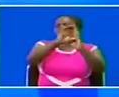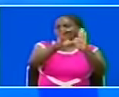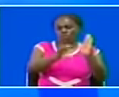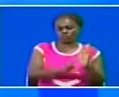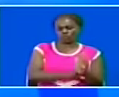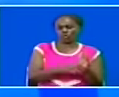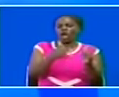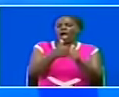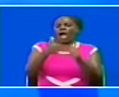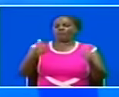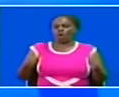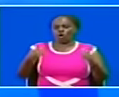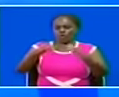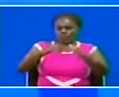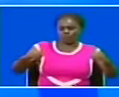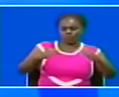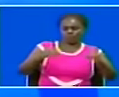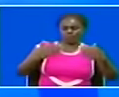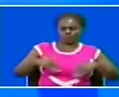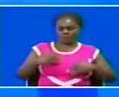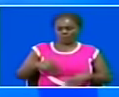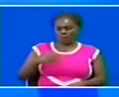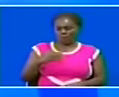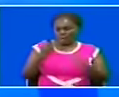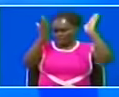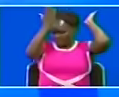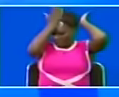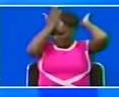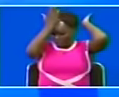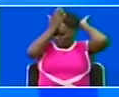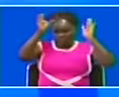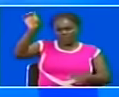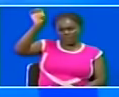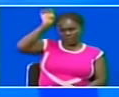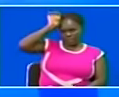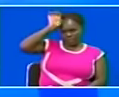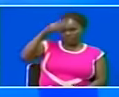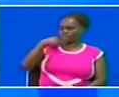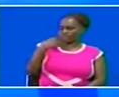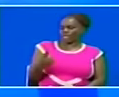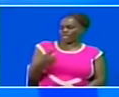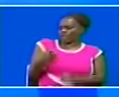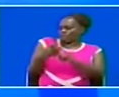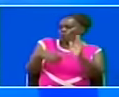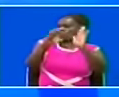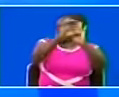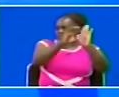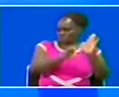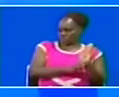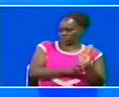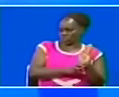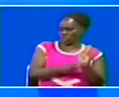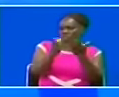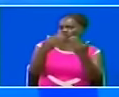create division among citizens. Bishop Cornelius Korir of Eldoret Diocese observed that it is from the Constitution that the presidency